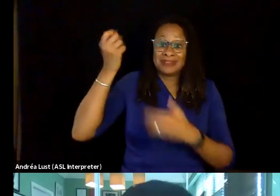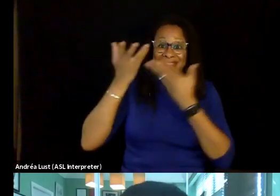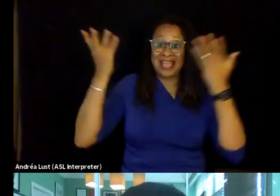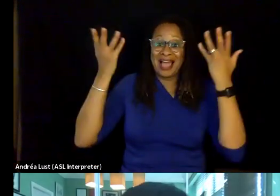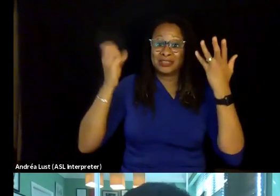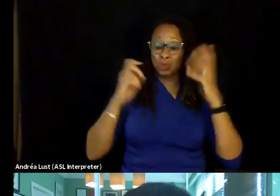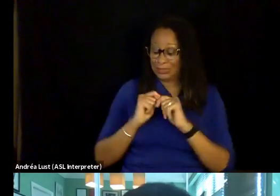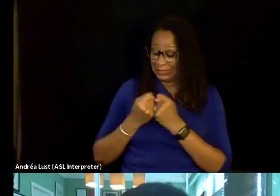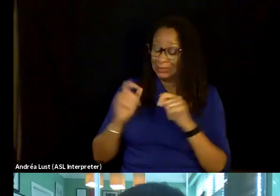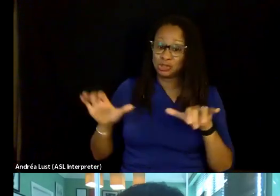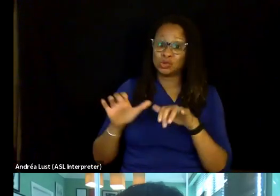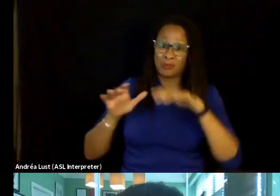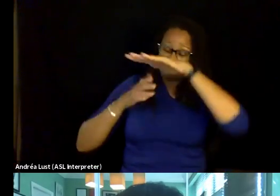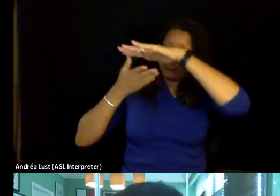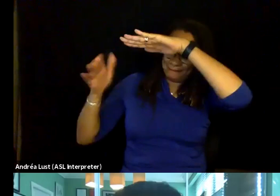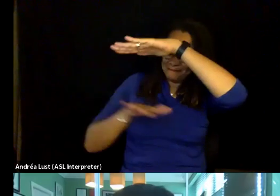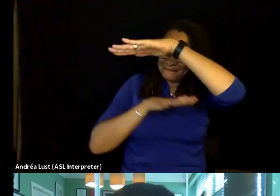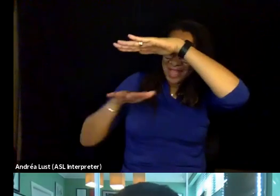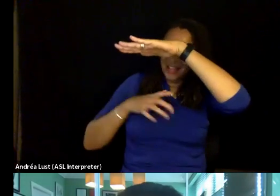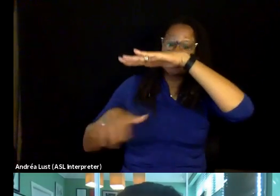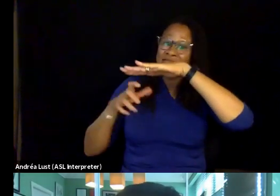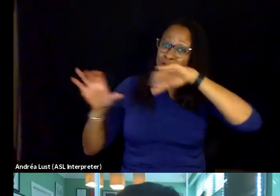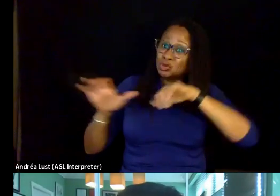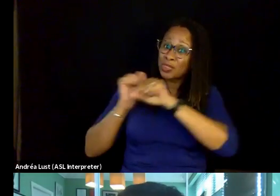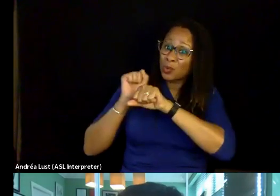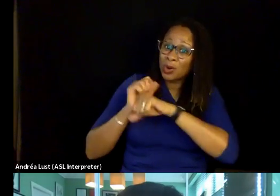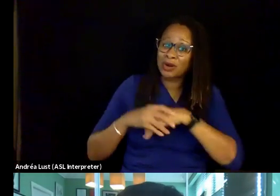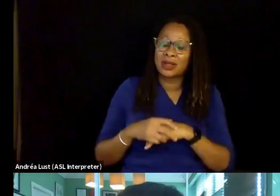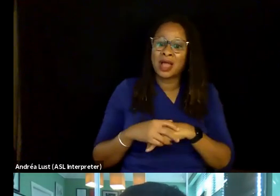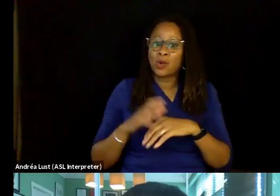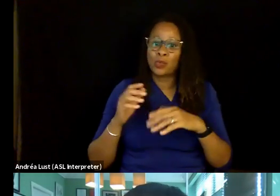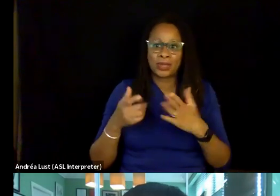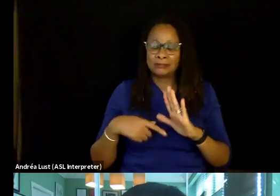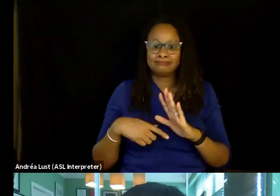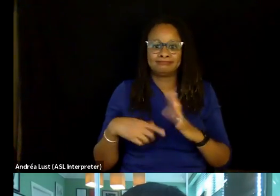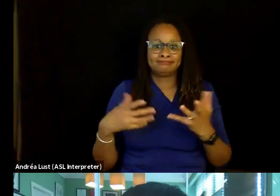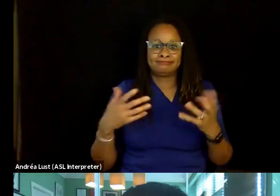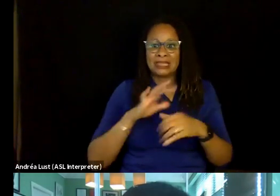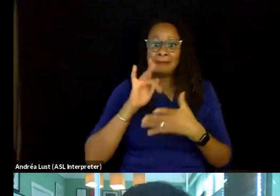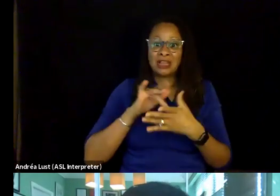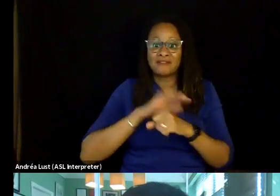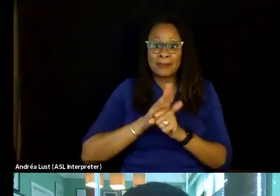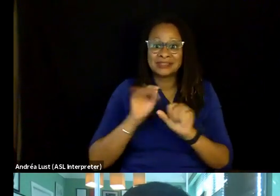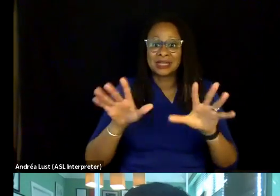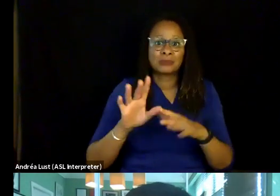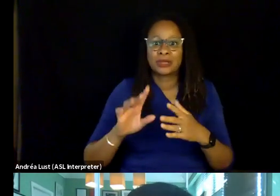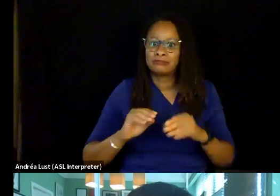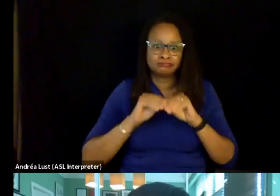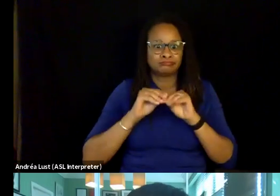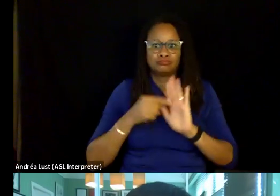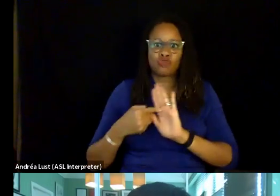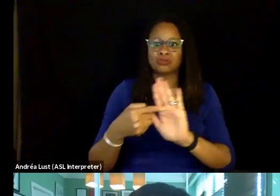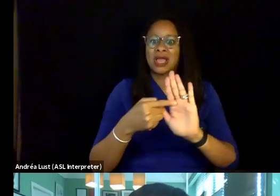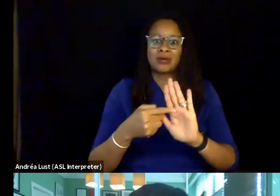they're doing their work. And you know, we rolled out a tech platform in the middle of the pandemic. And this